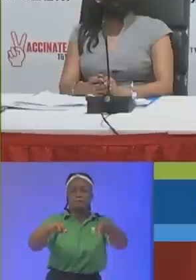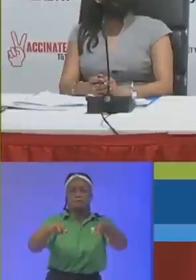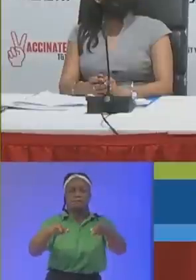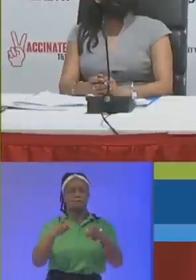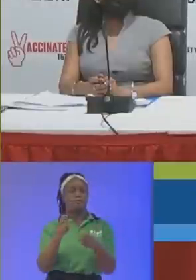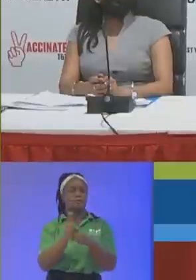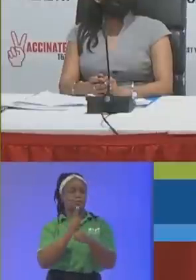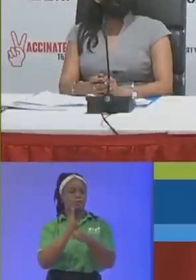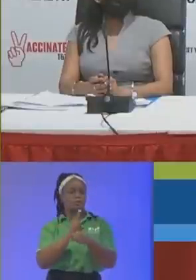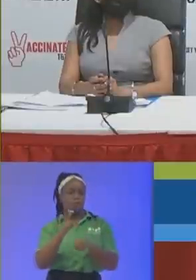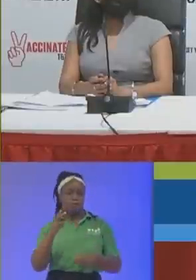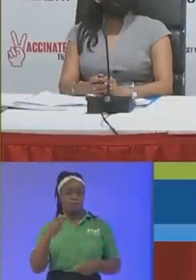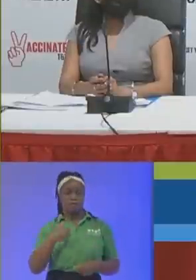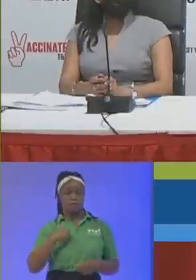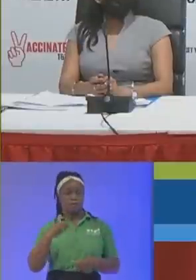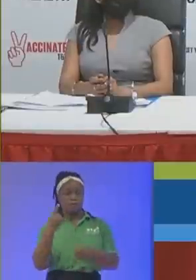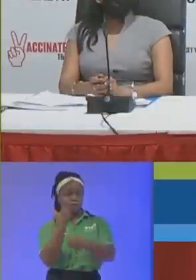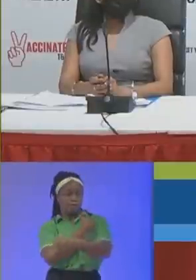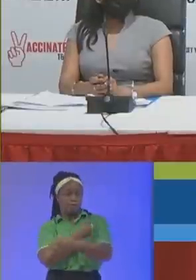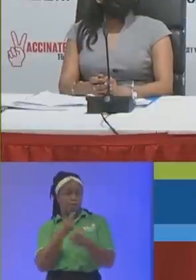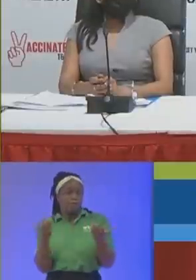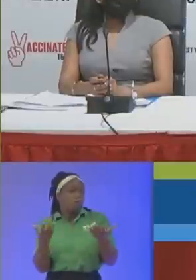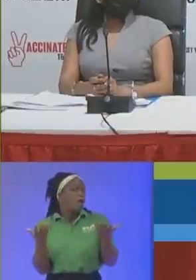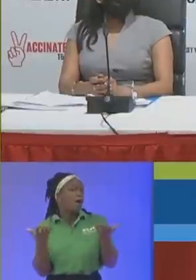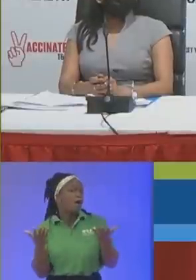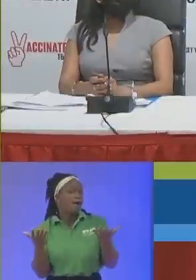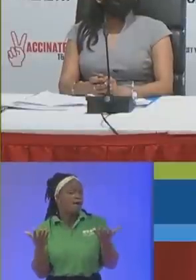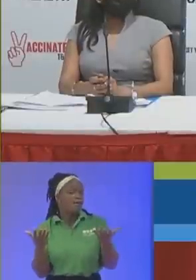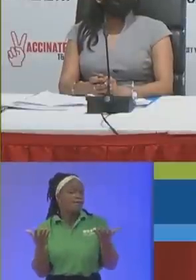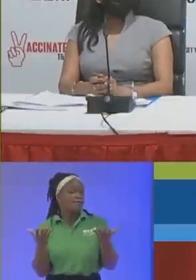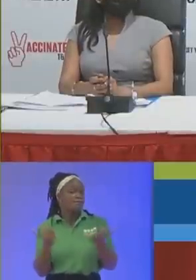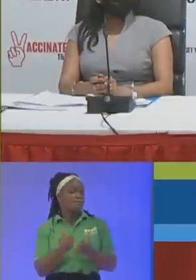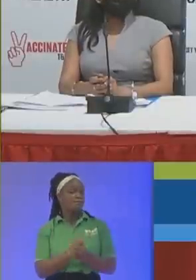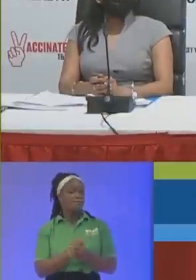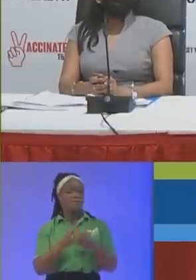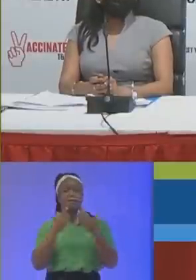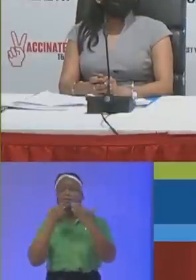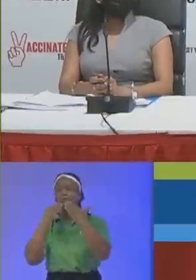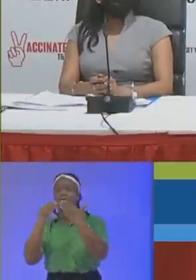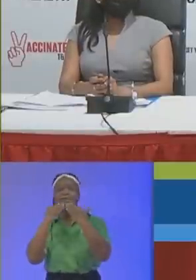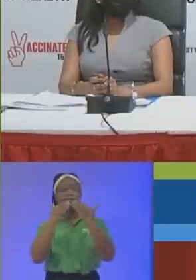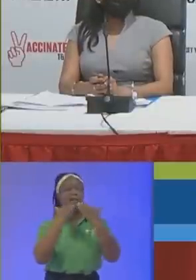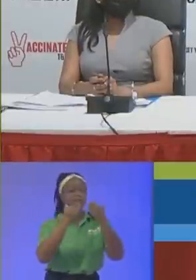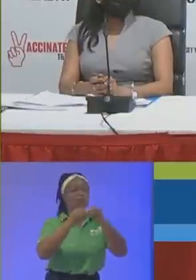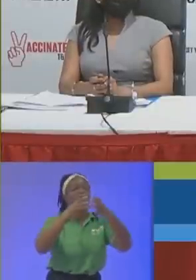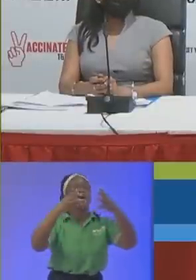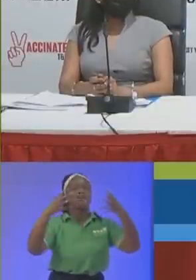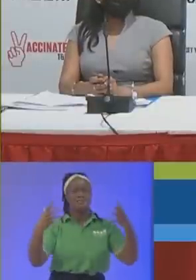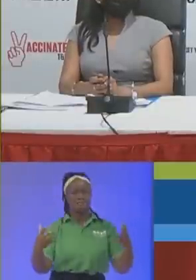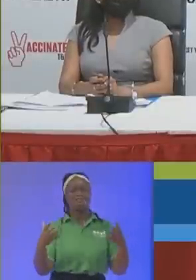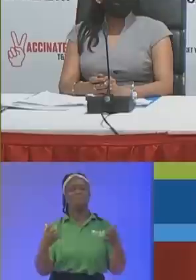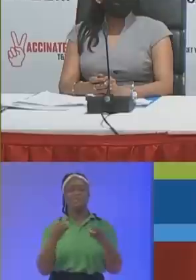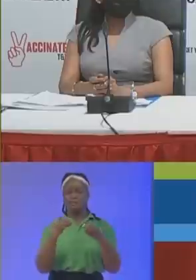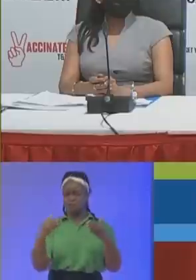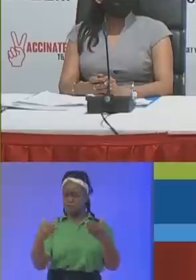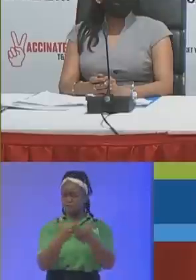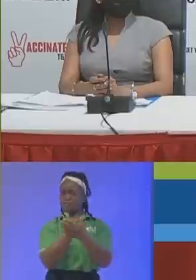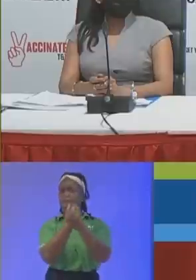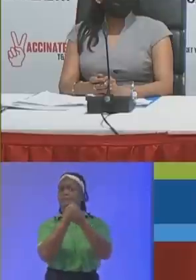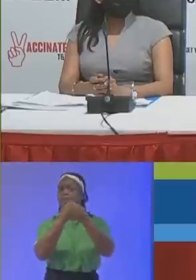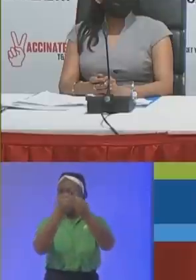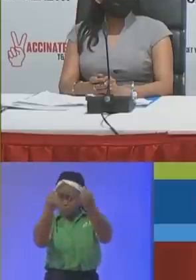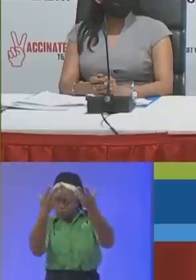Thank you very much, Dr. Richards. And of course, we continue to keep the population up to date on the different locations